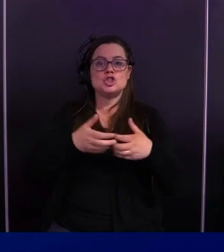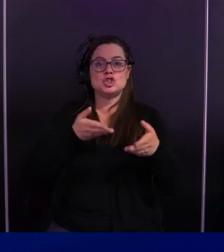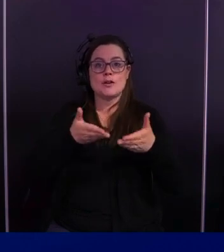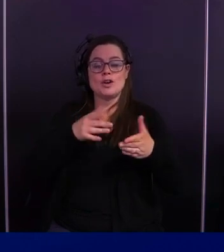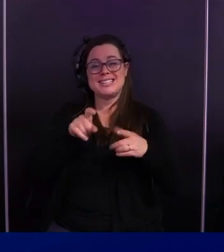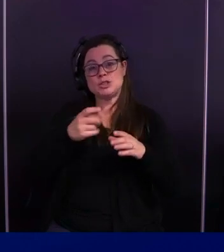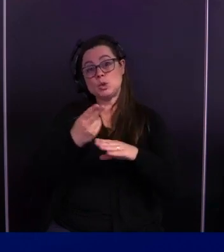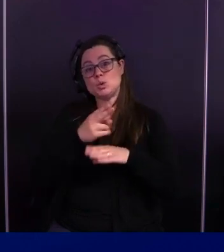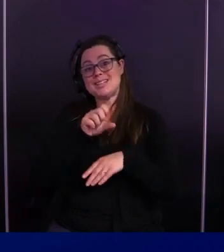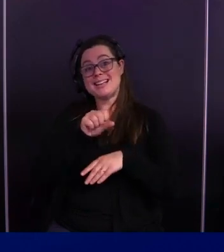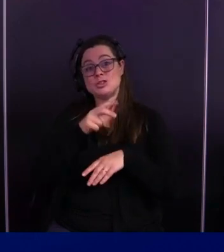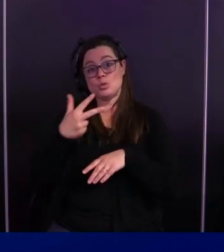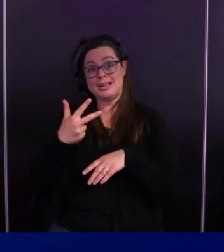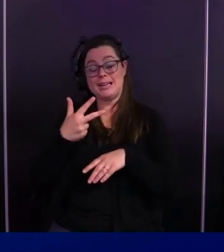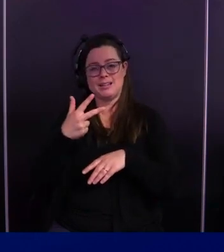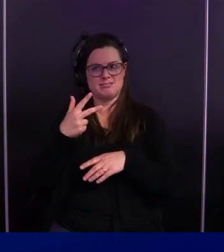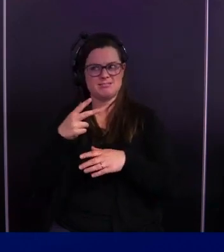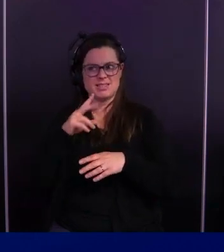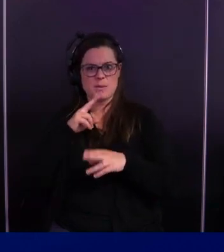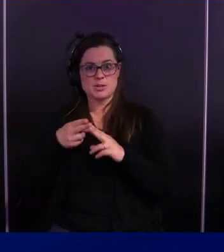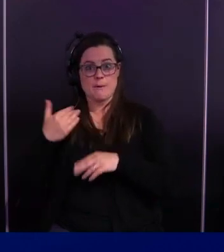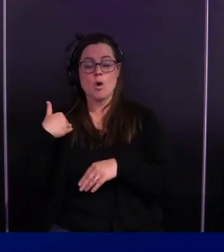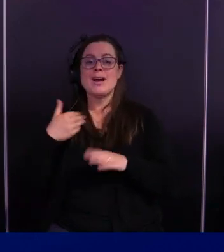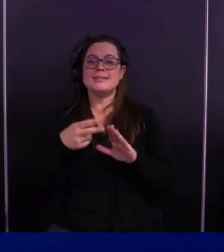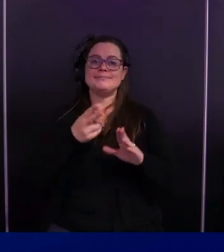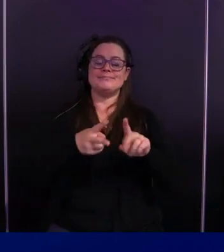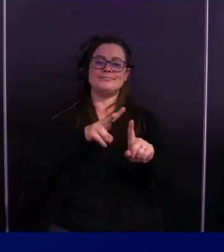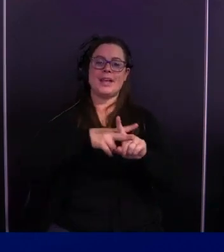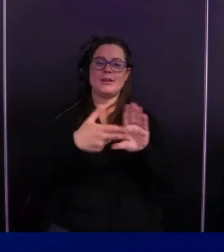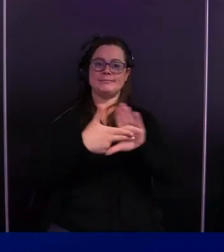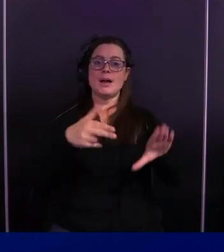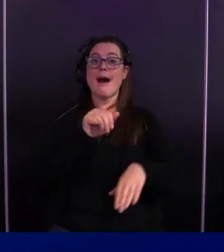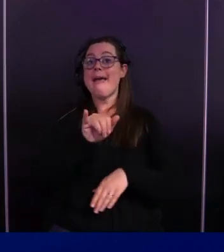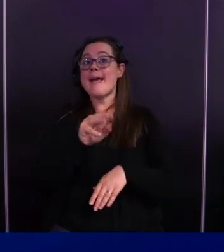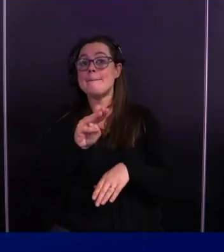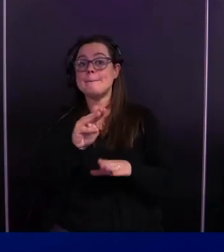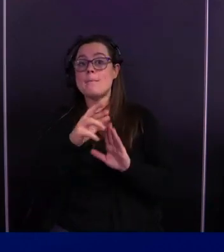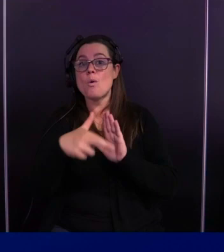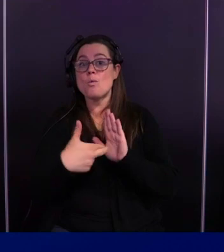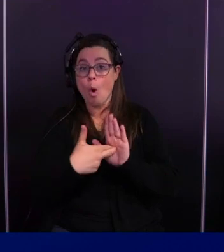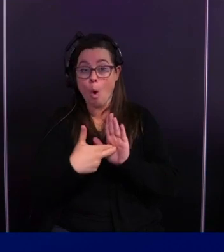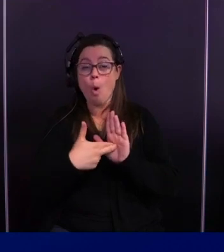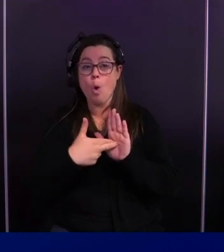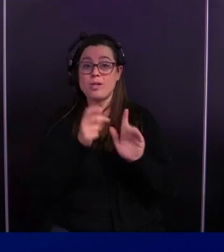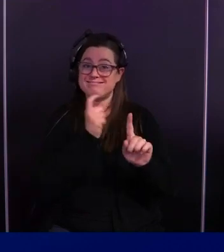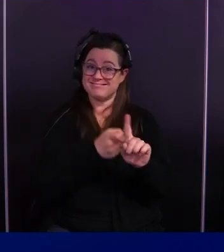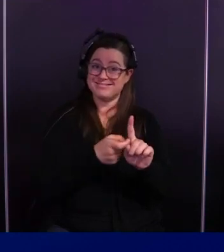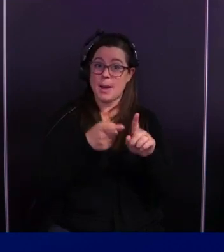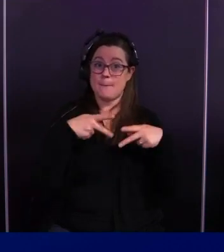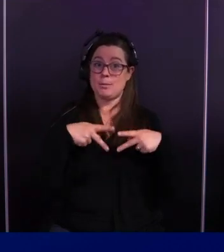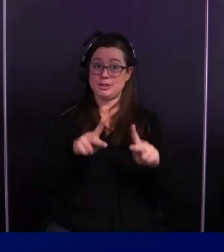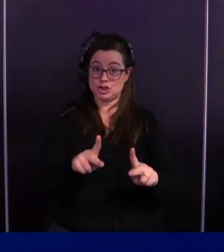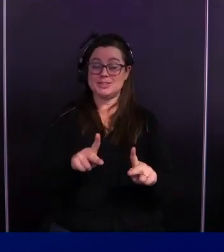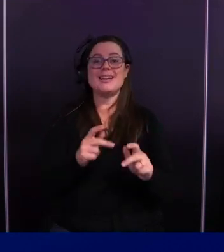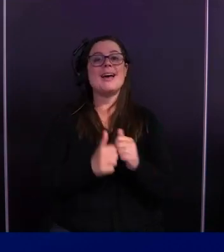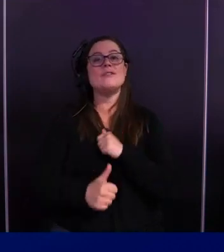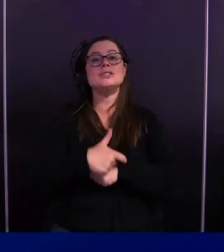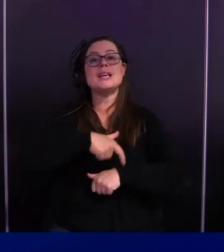about before, give it a role. So give it an IAM role that has those permissions, and then every time